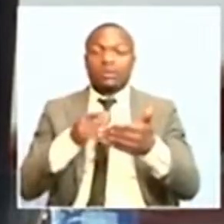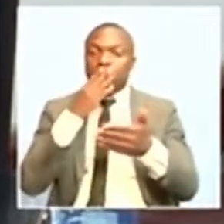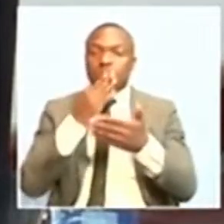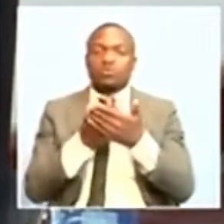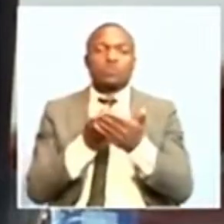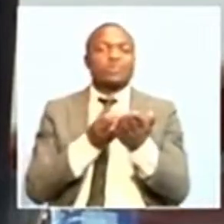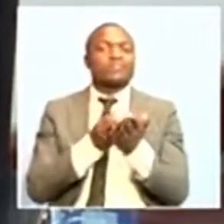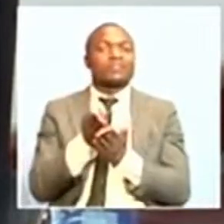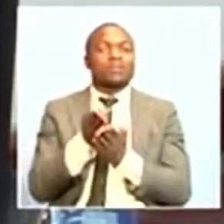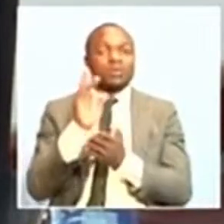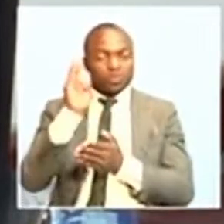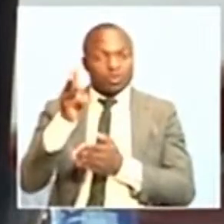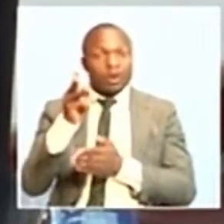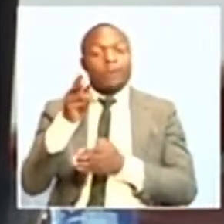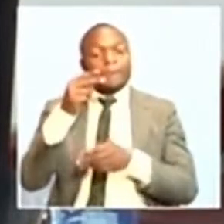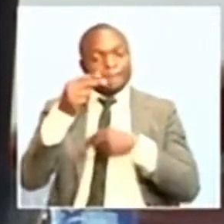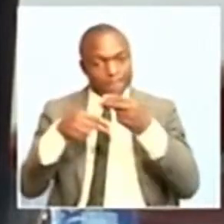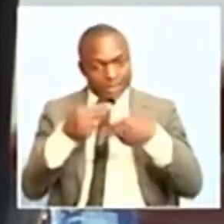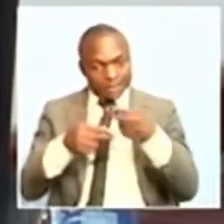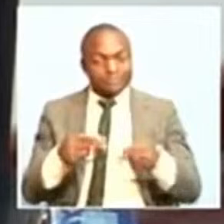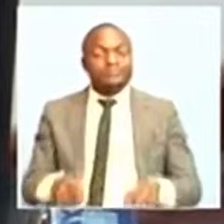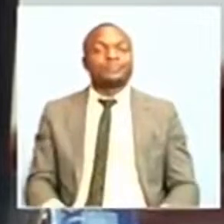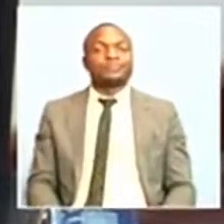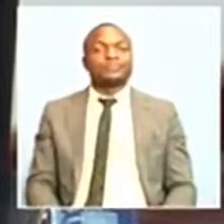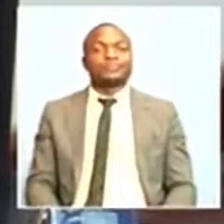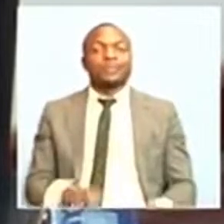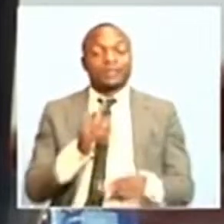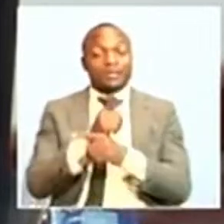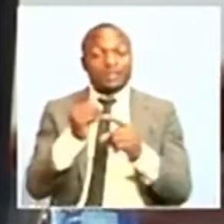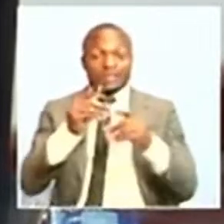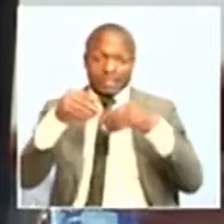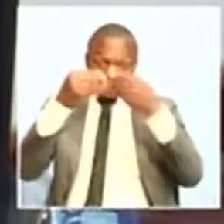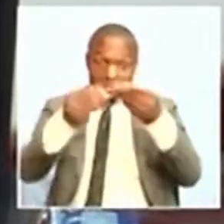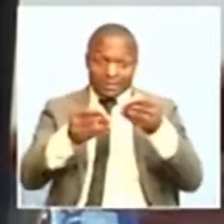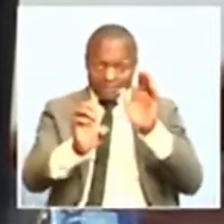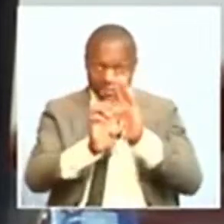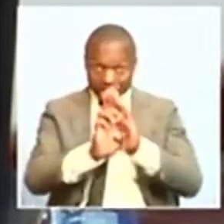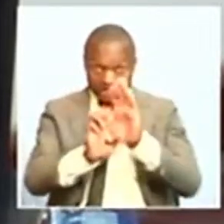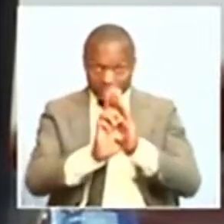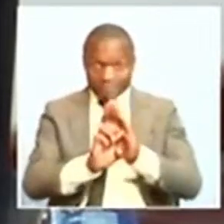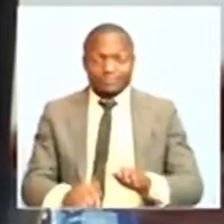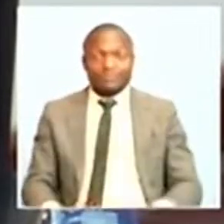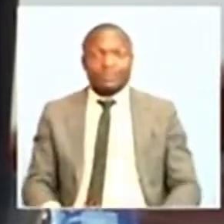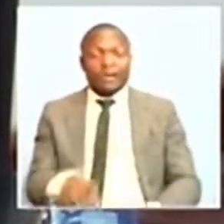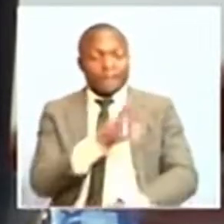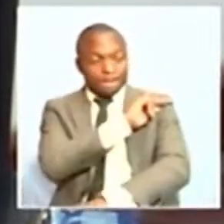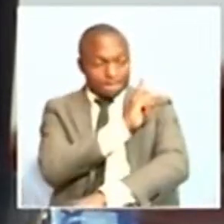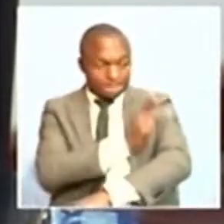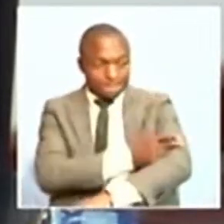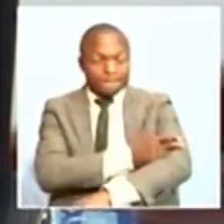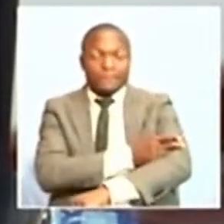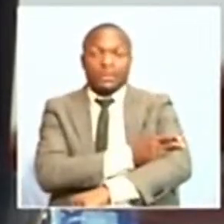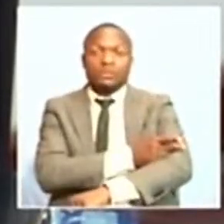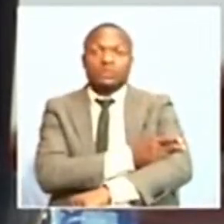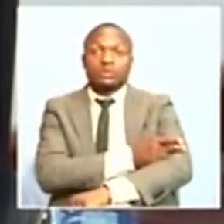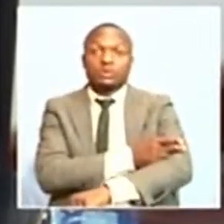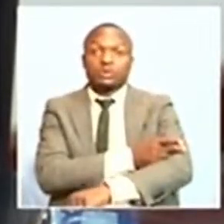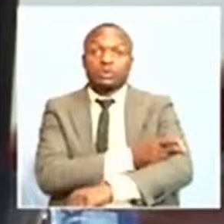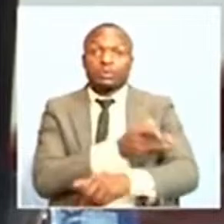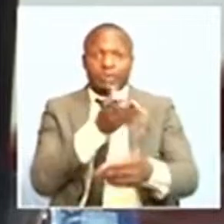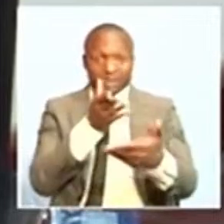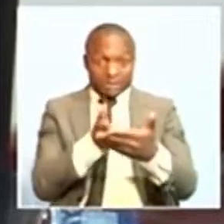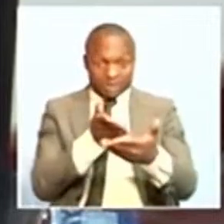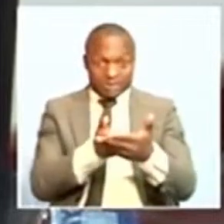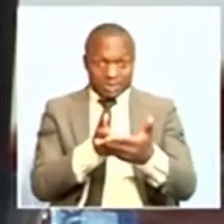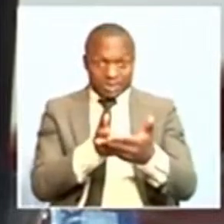faith will entail. And just to give an example of potential exploitation,